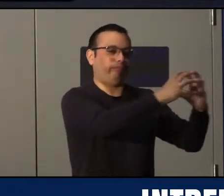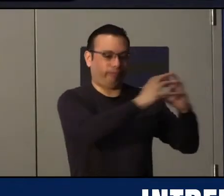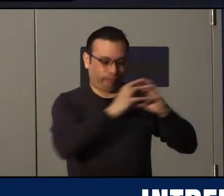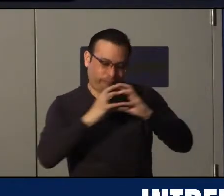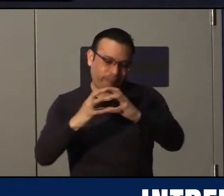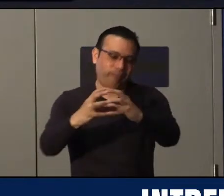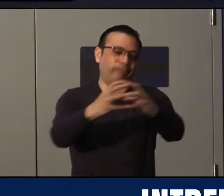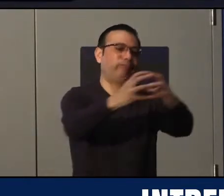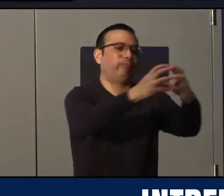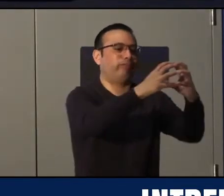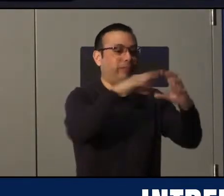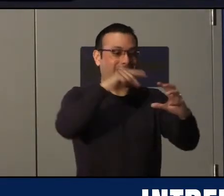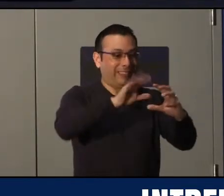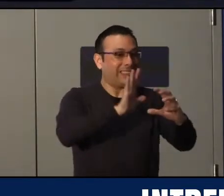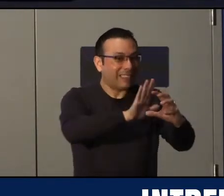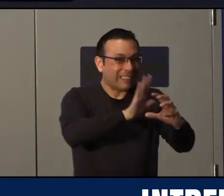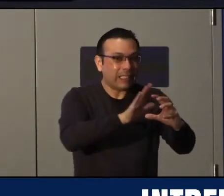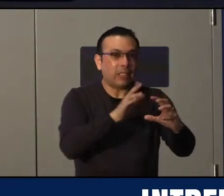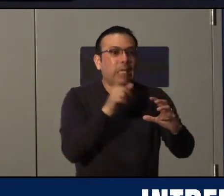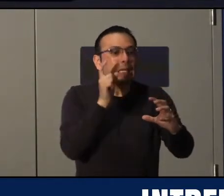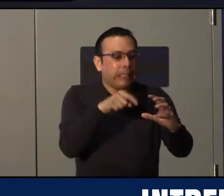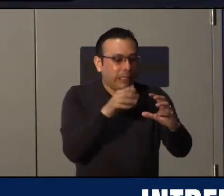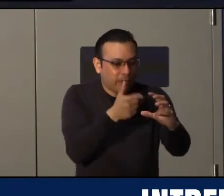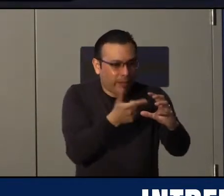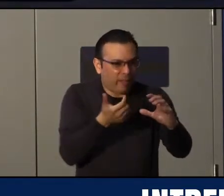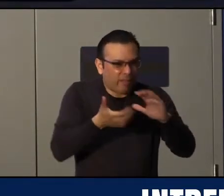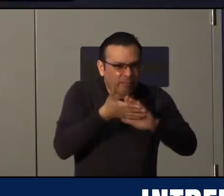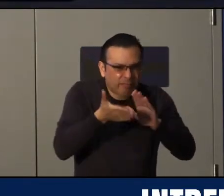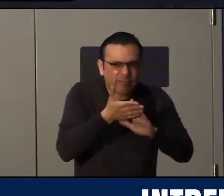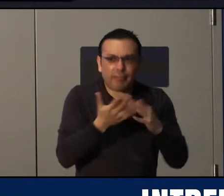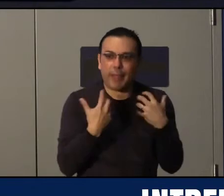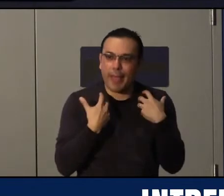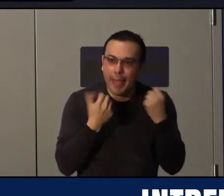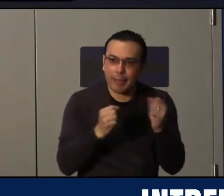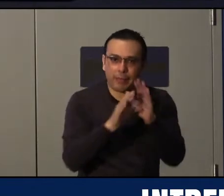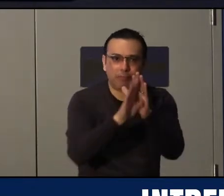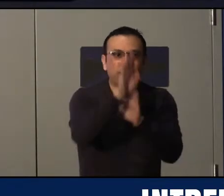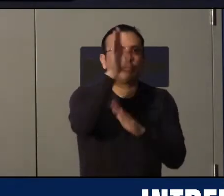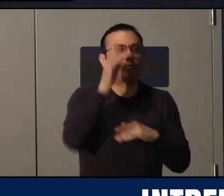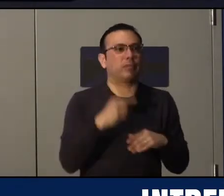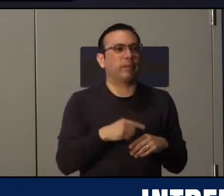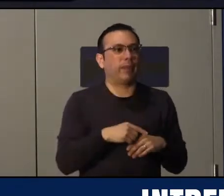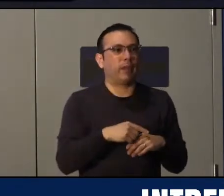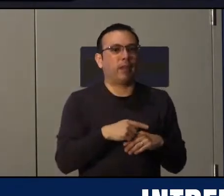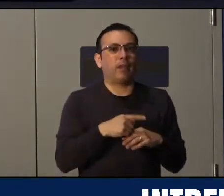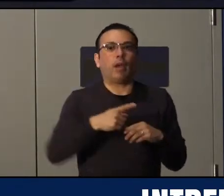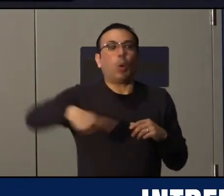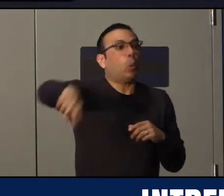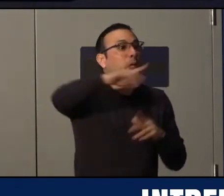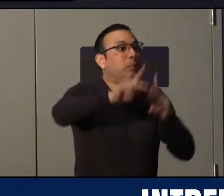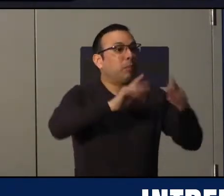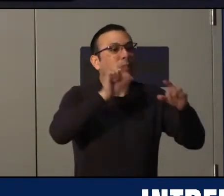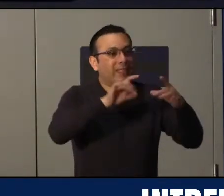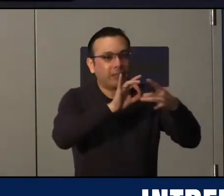and how we all need to behave like crewmates and not passengers. And we have